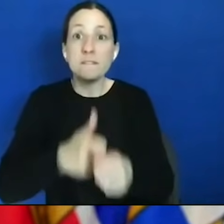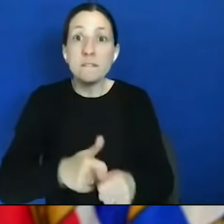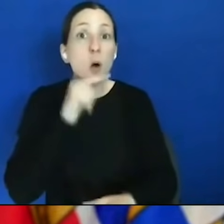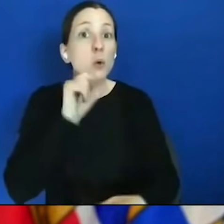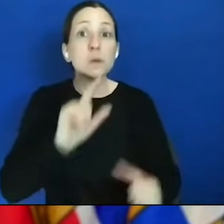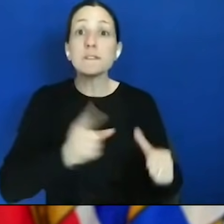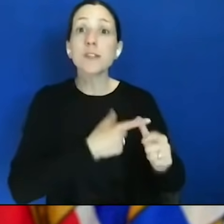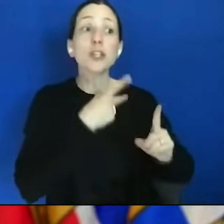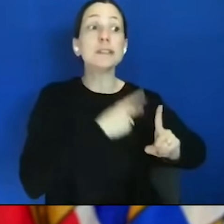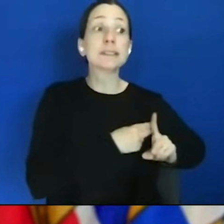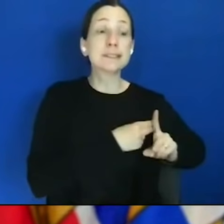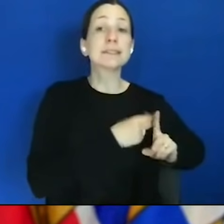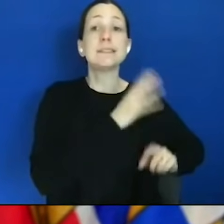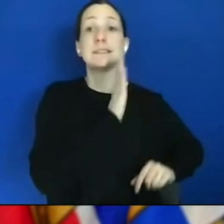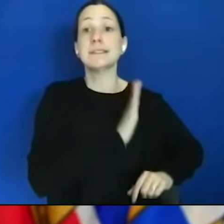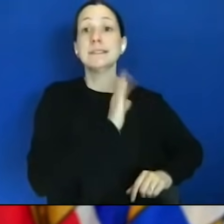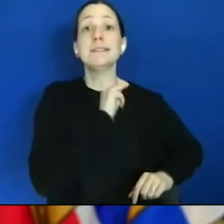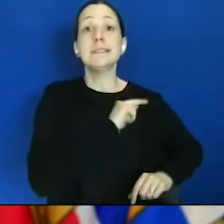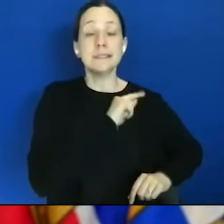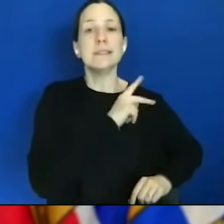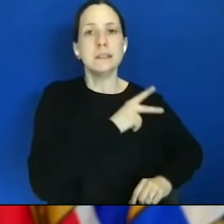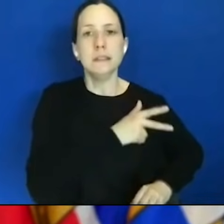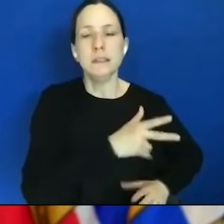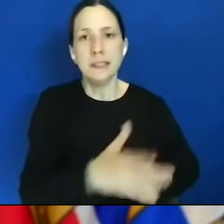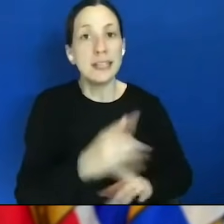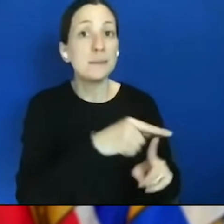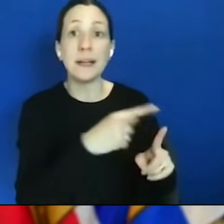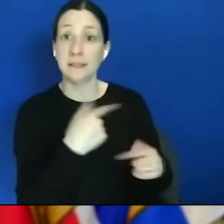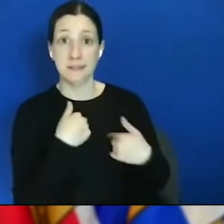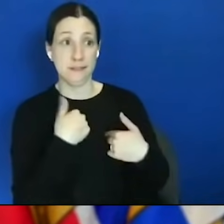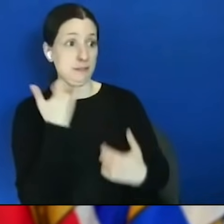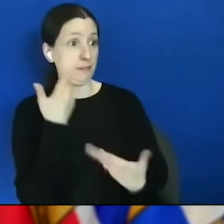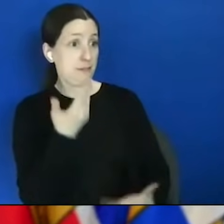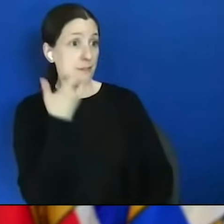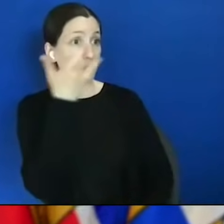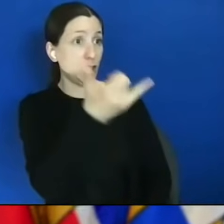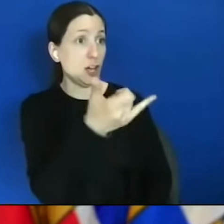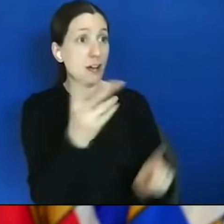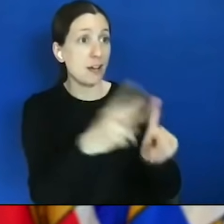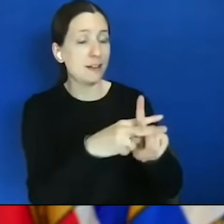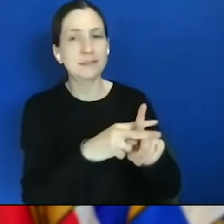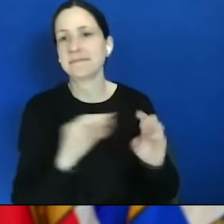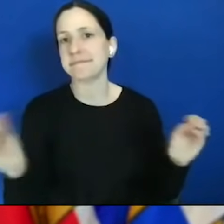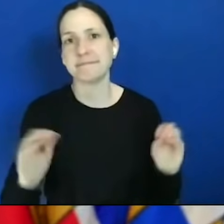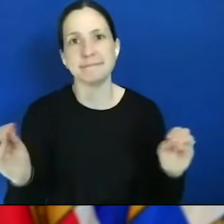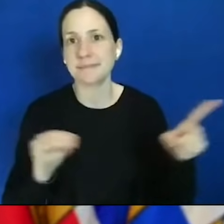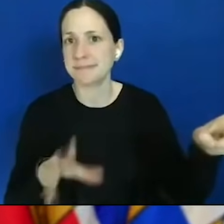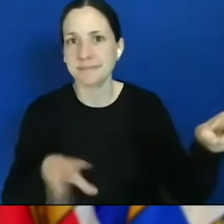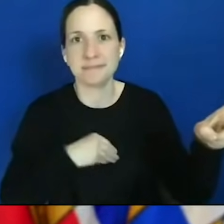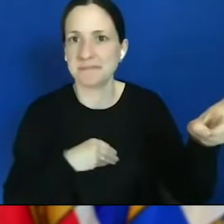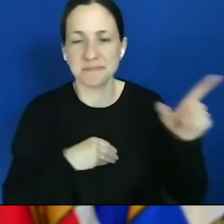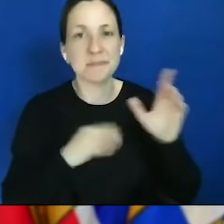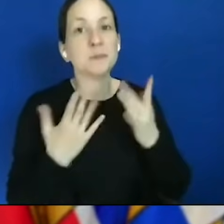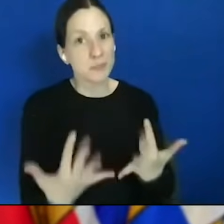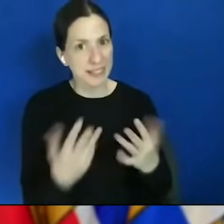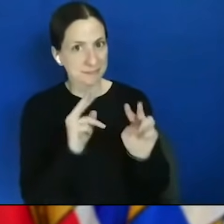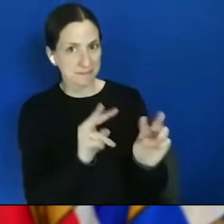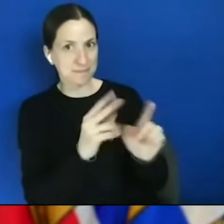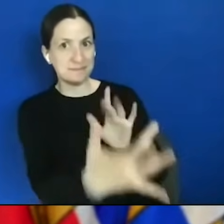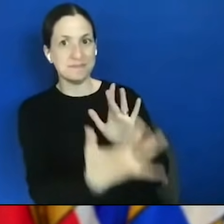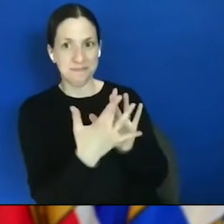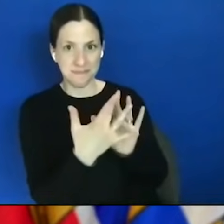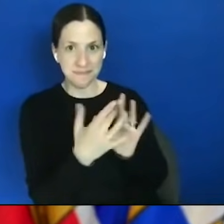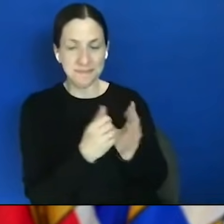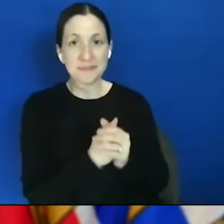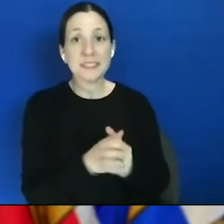your vaccine. They will not be accepting appointments if you call them. If you choose the mRNA vaccine, Pfizer or Moderna,